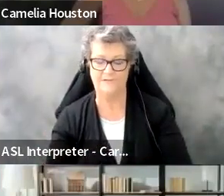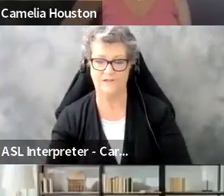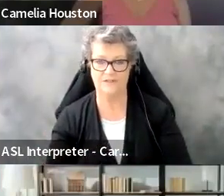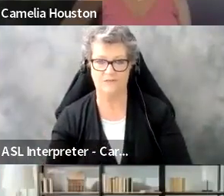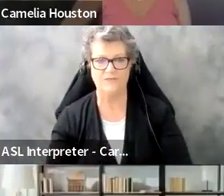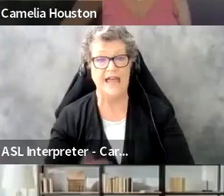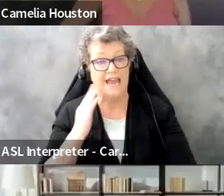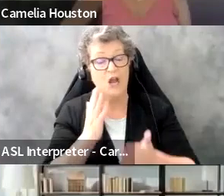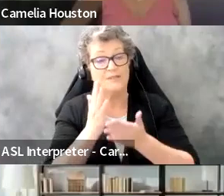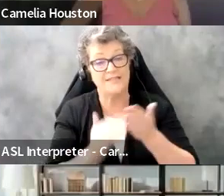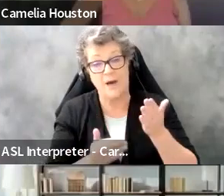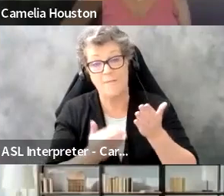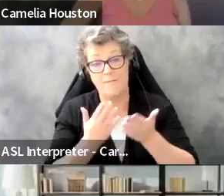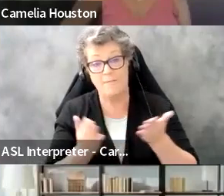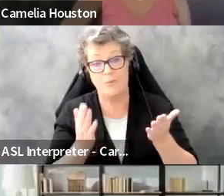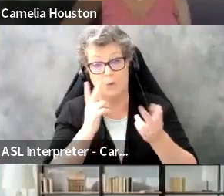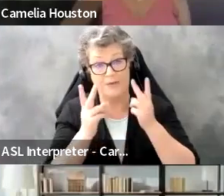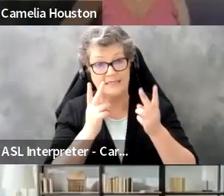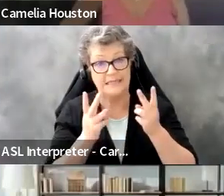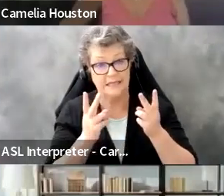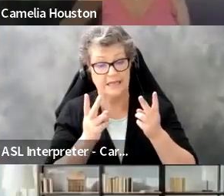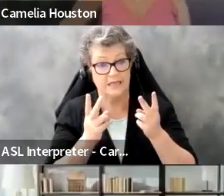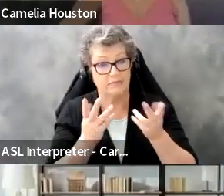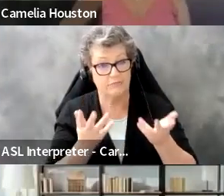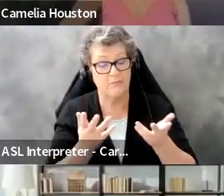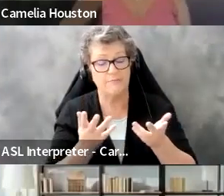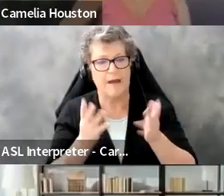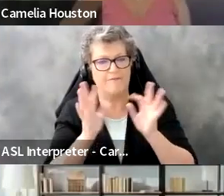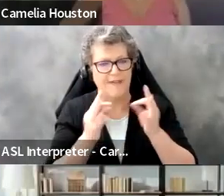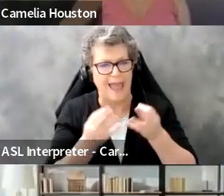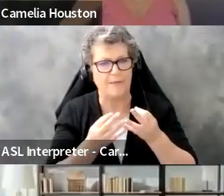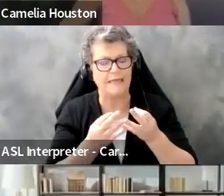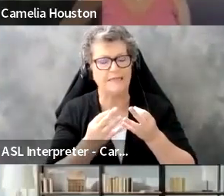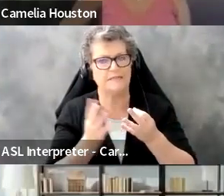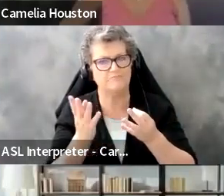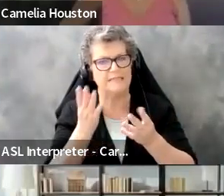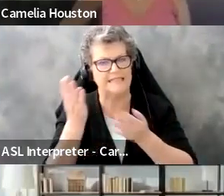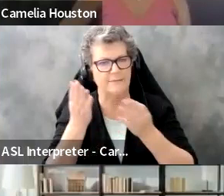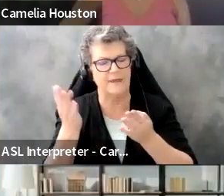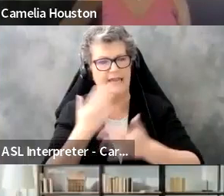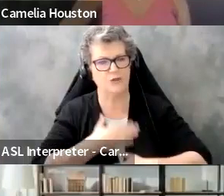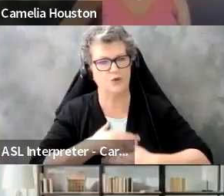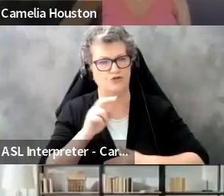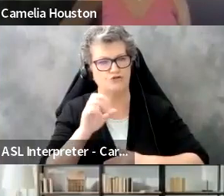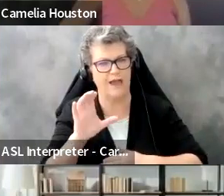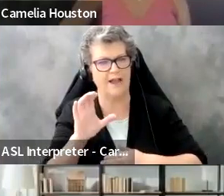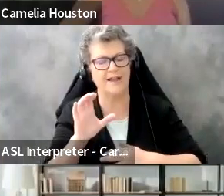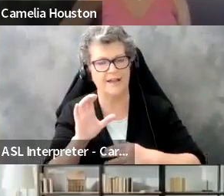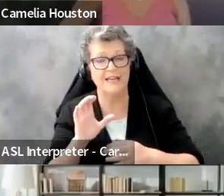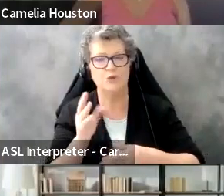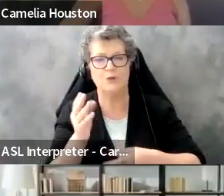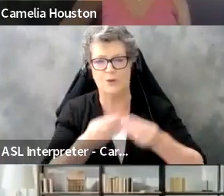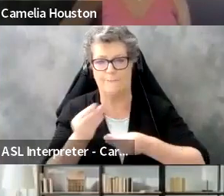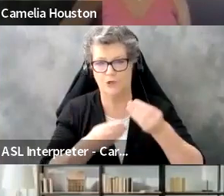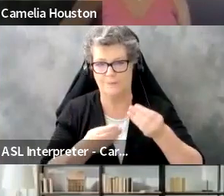And I know some of the things that we see too, right, in regards to families submitting social rec requests and us doing reimbursements,